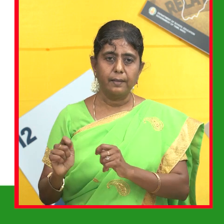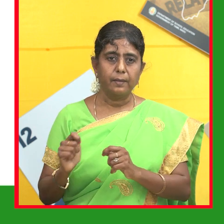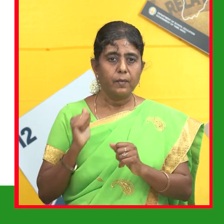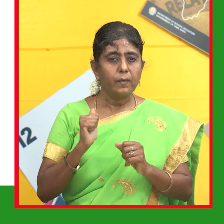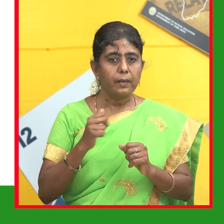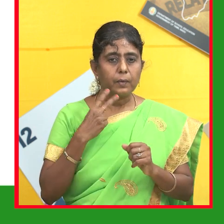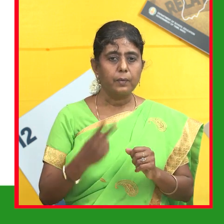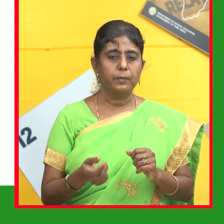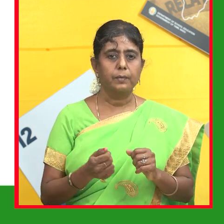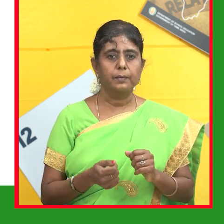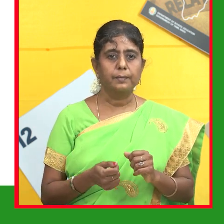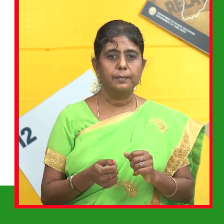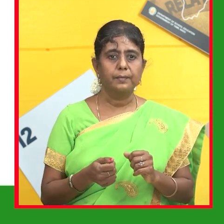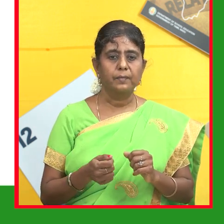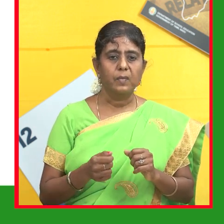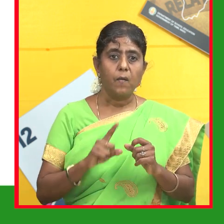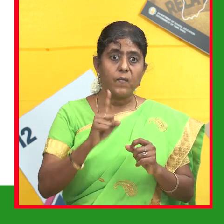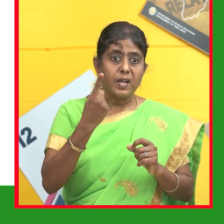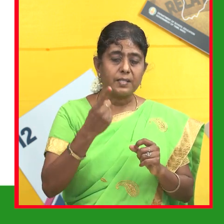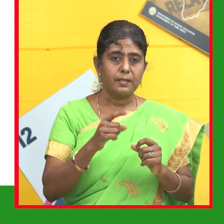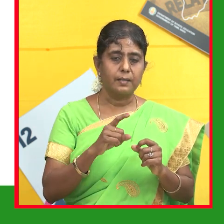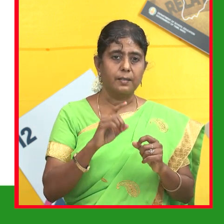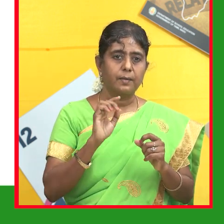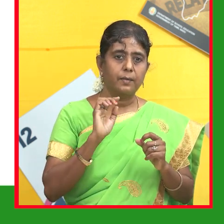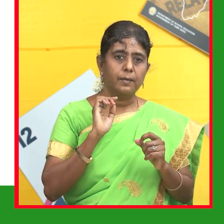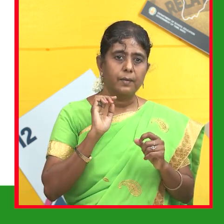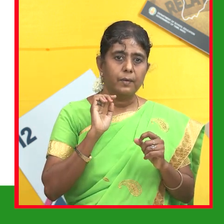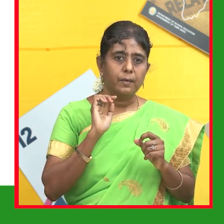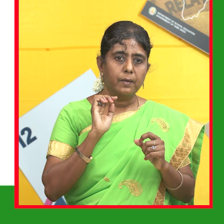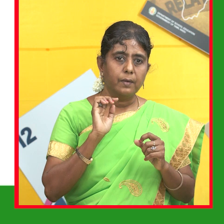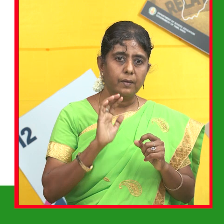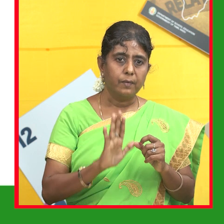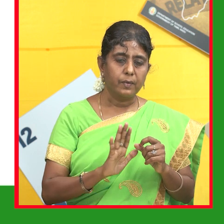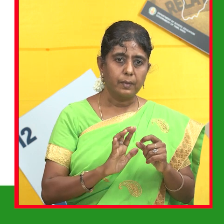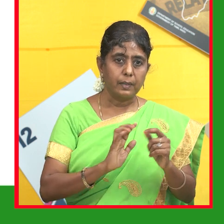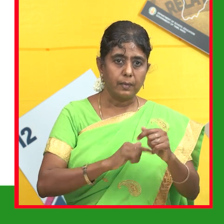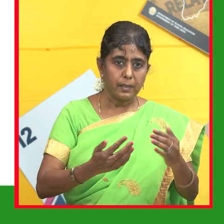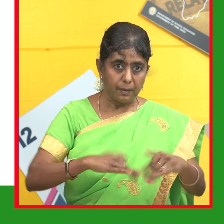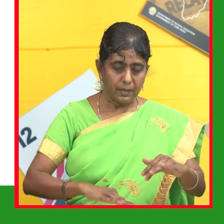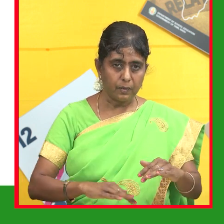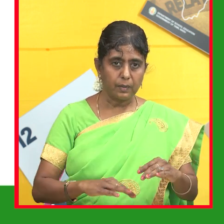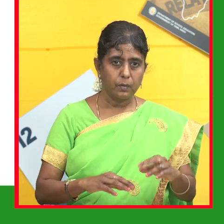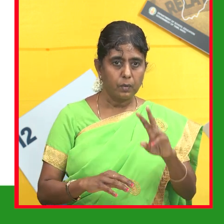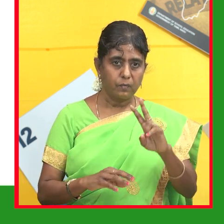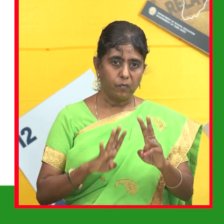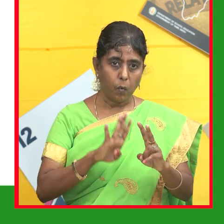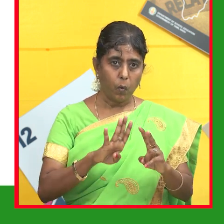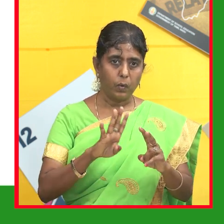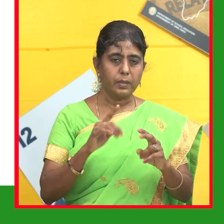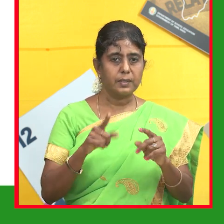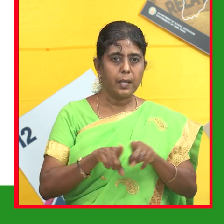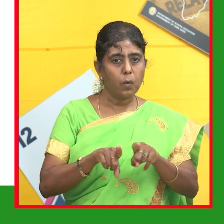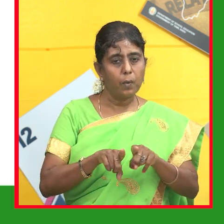So what we have to do? In the first rational expression, denominator 1 we have to take 4 as